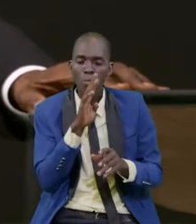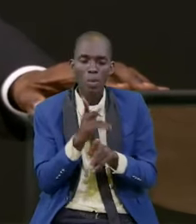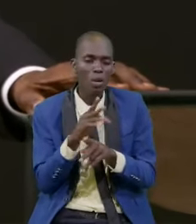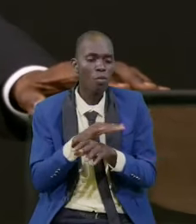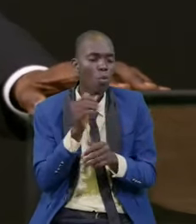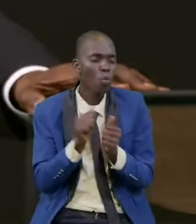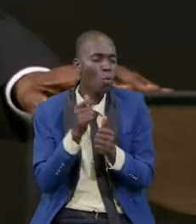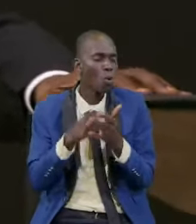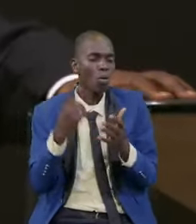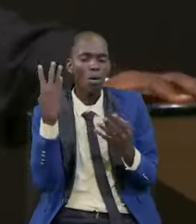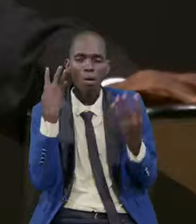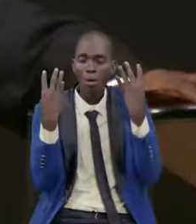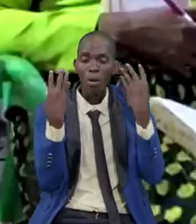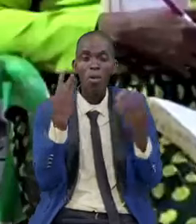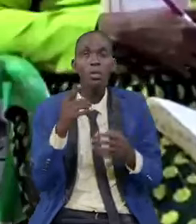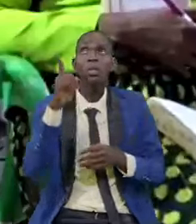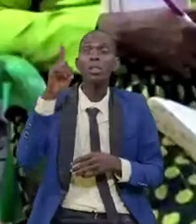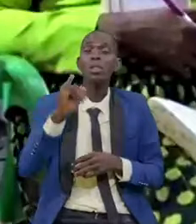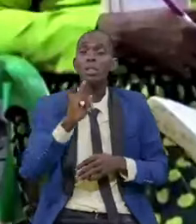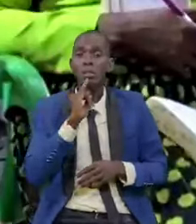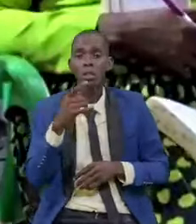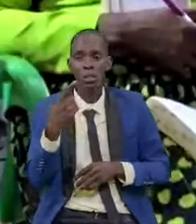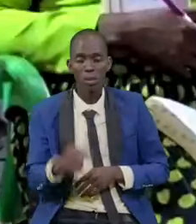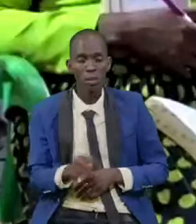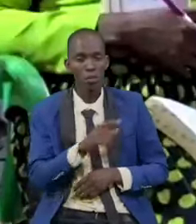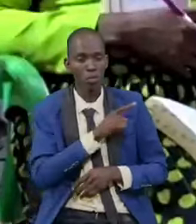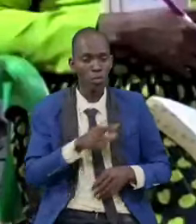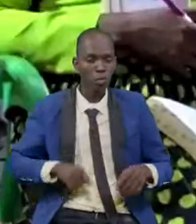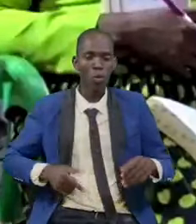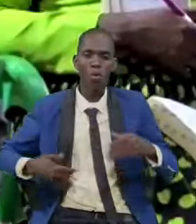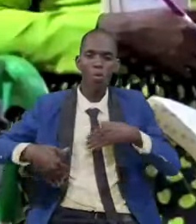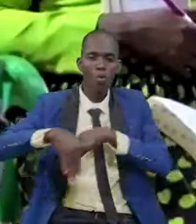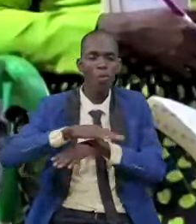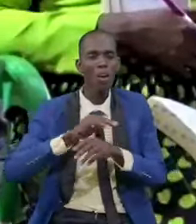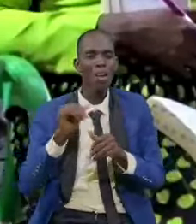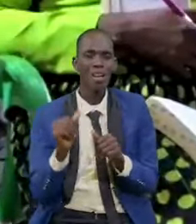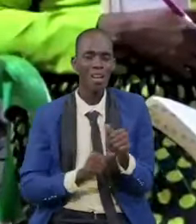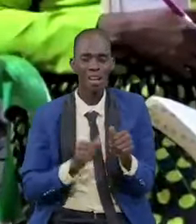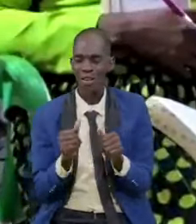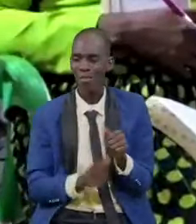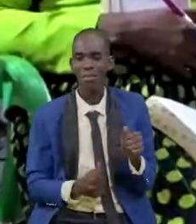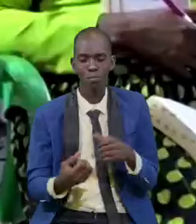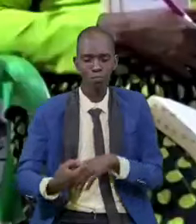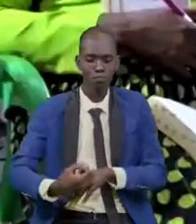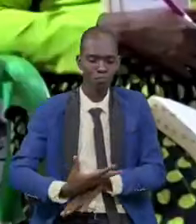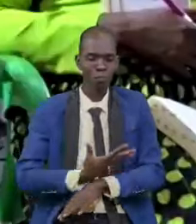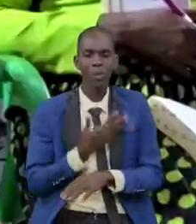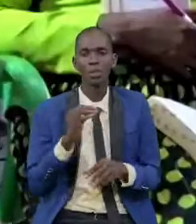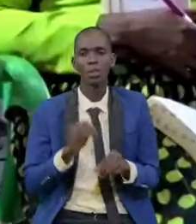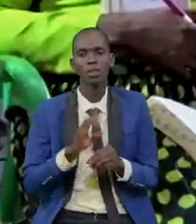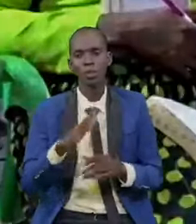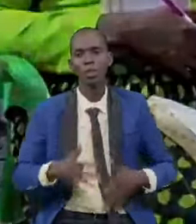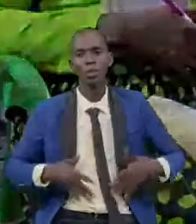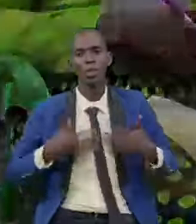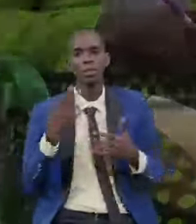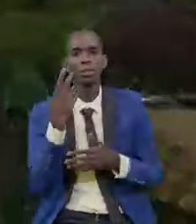your plans, is Lord over every influence in your life. It tells us